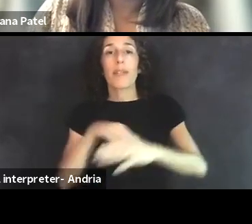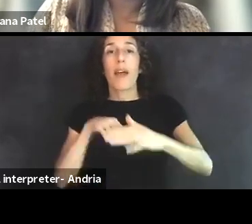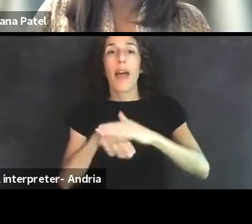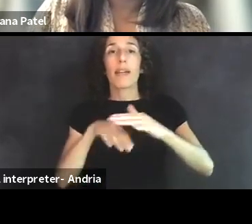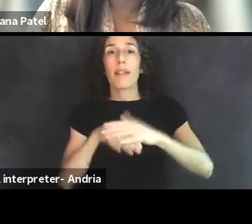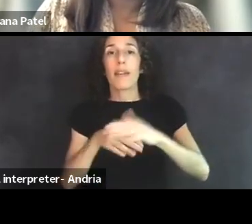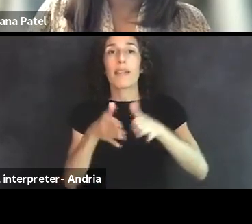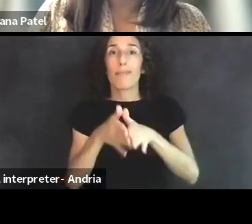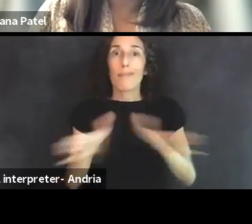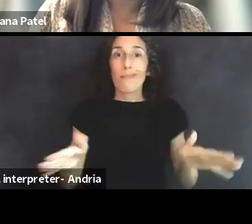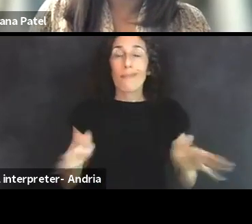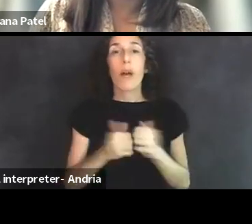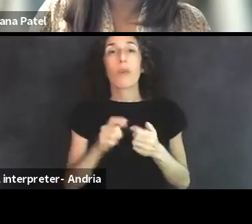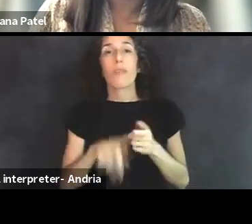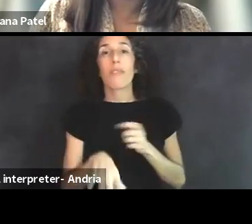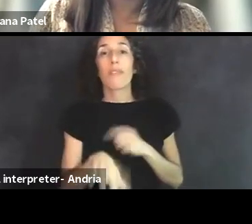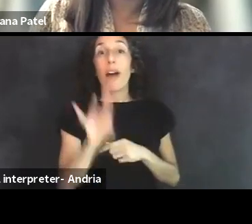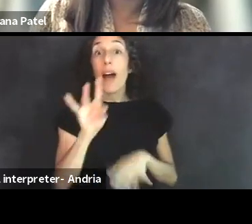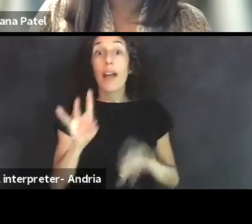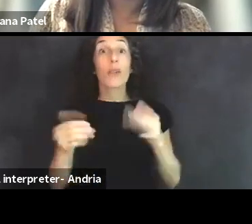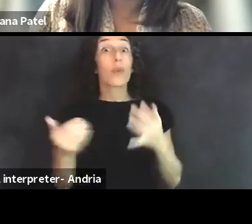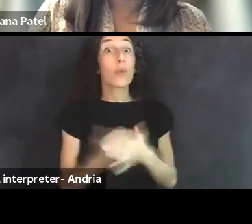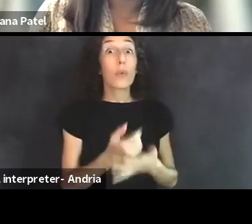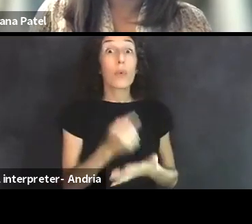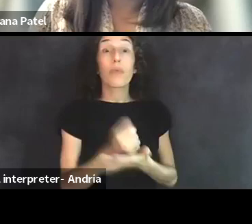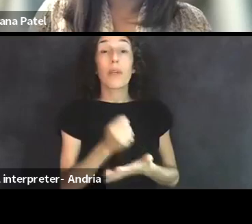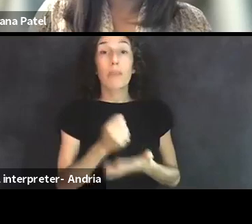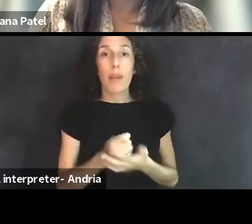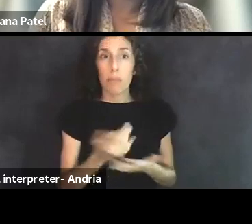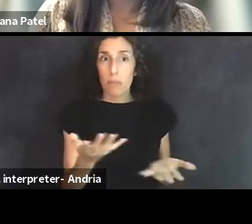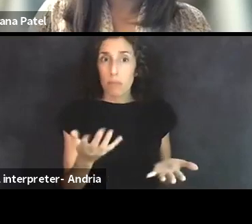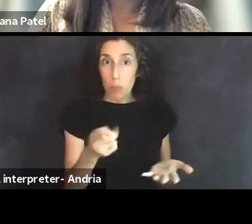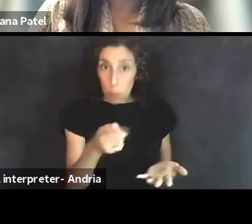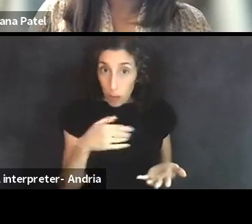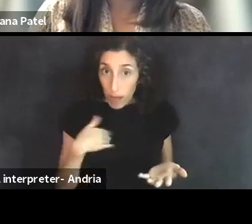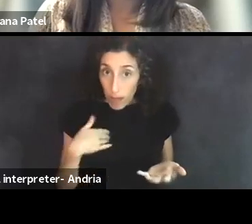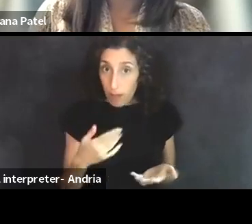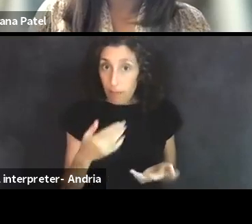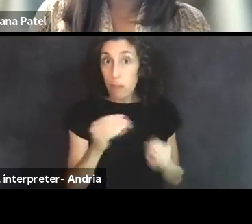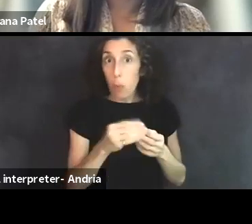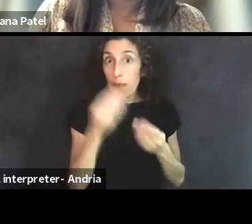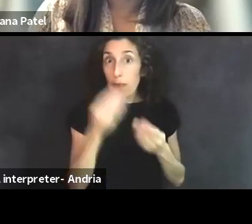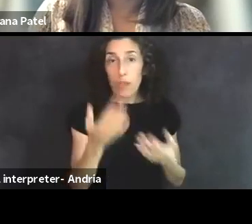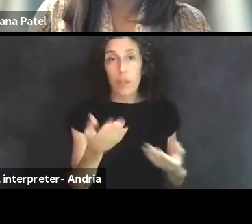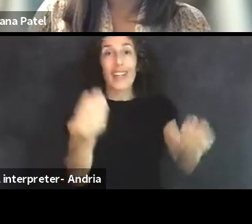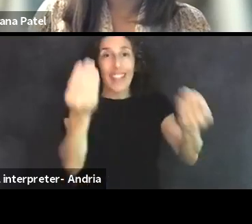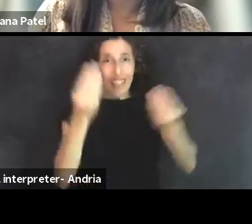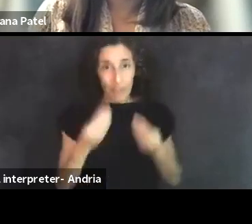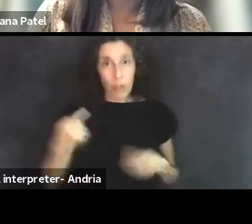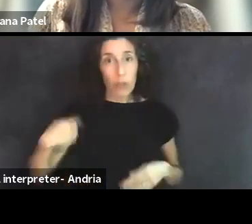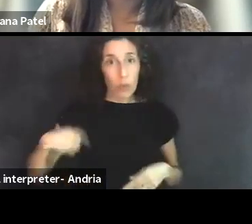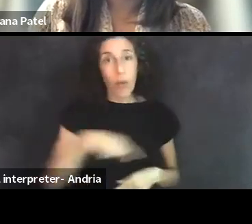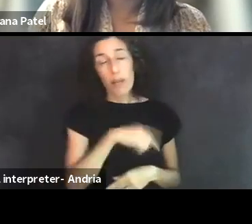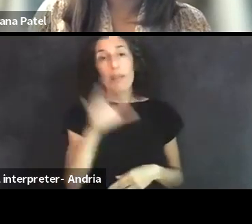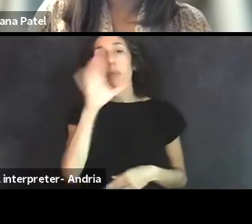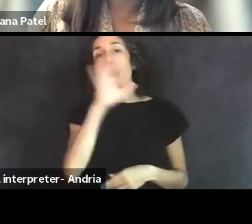new treatments for the people who've tried all this stuff and they're still not well, because we need better treatments for them too.